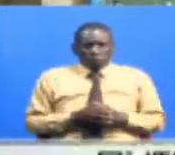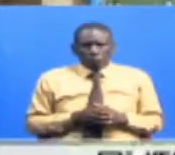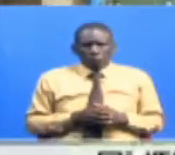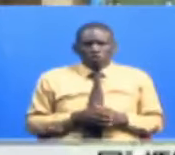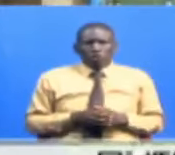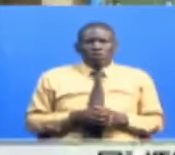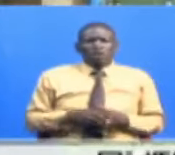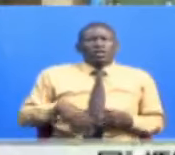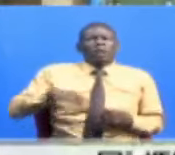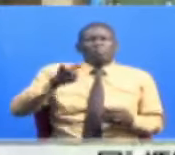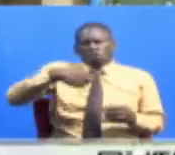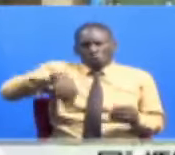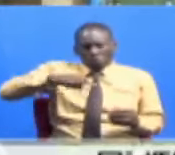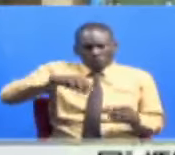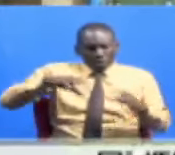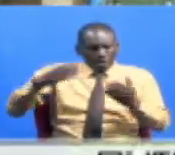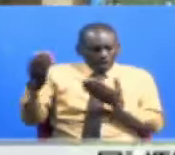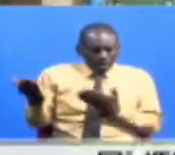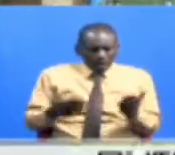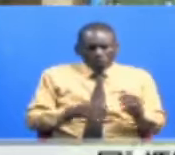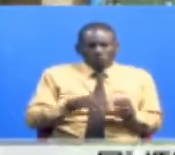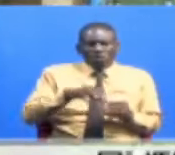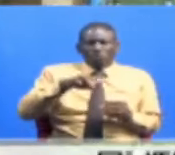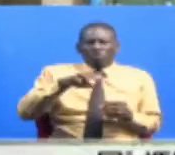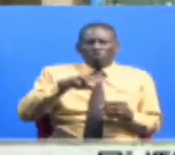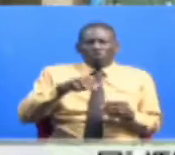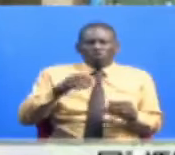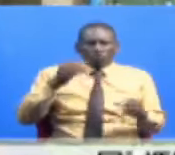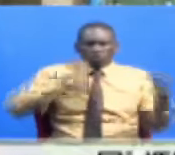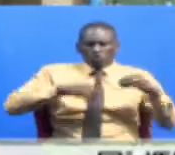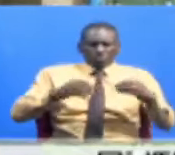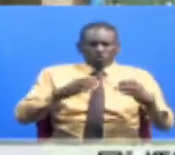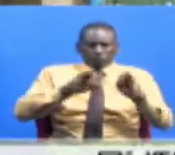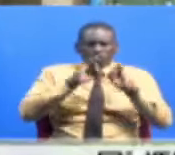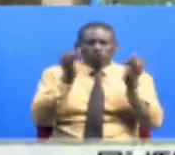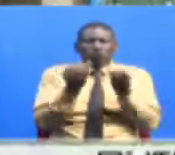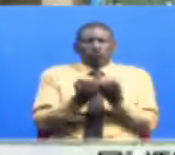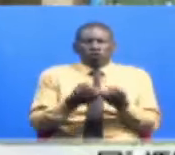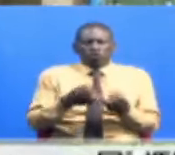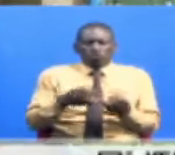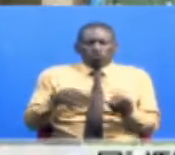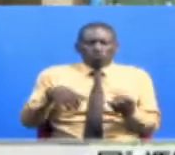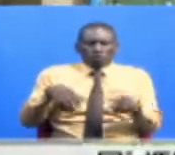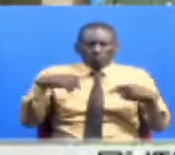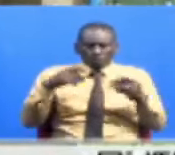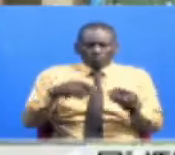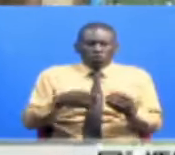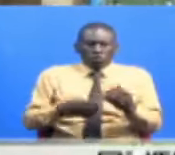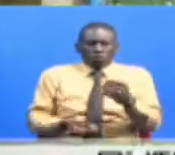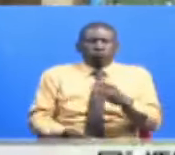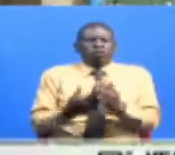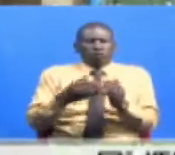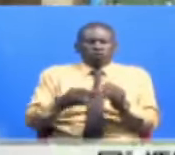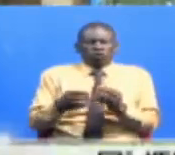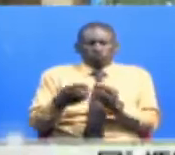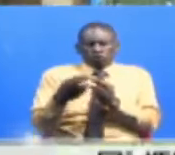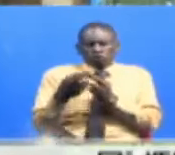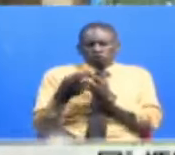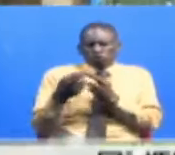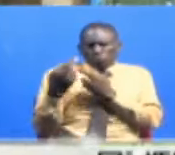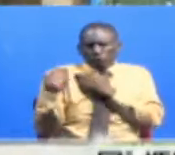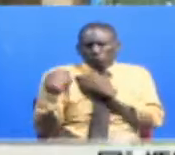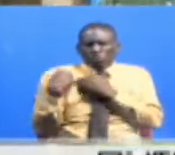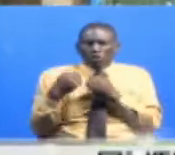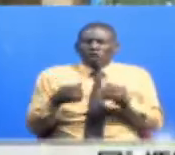more we allow the anti-corruption agencies or institutions we put in place to work out, the more we allow them room to work on their